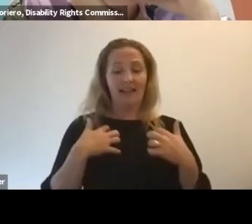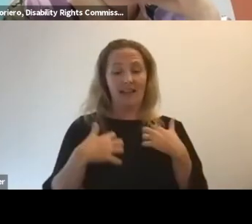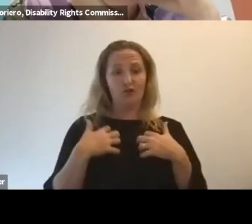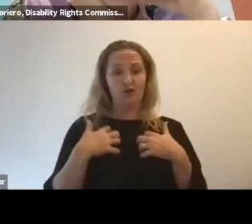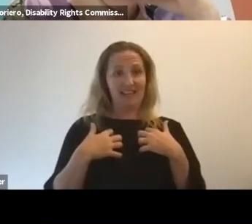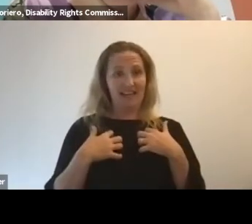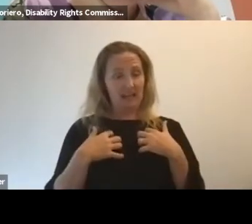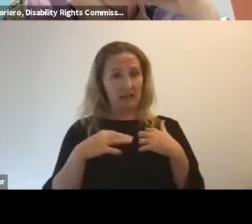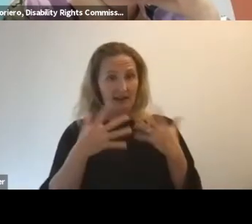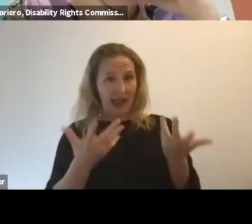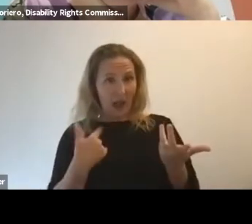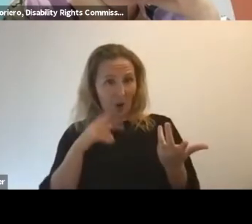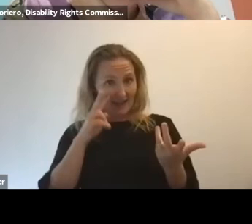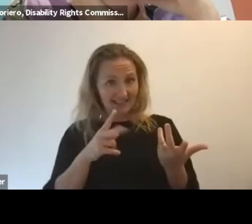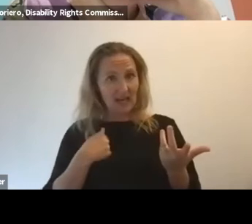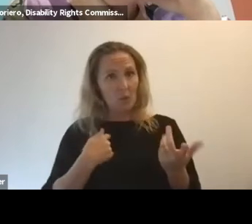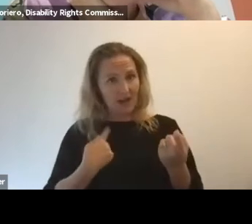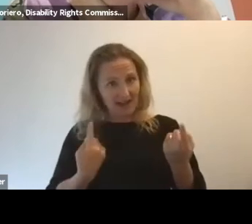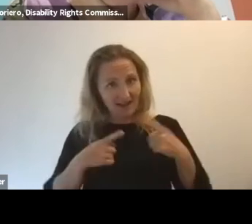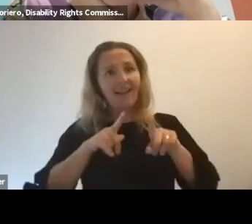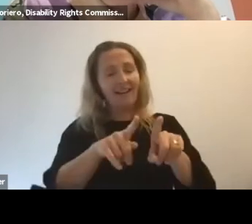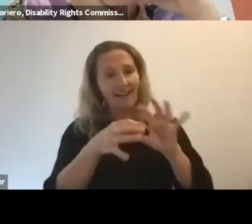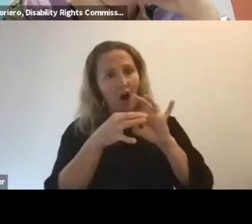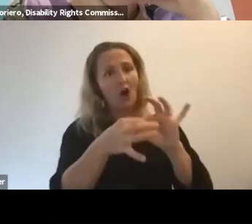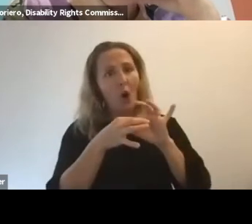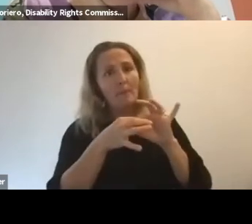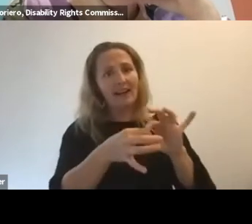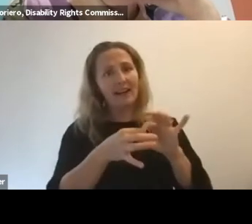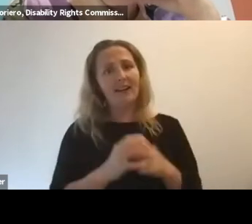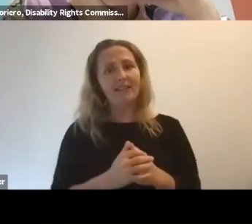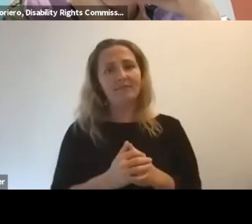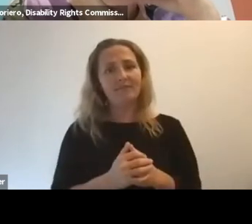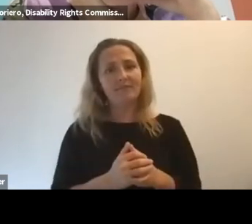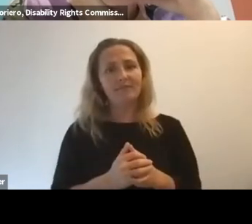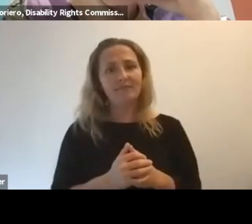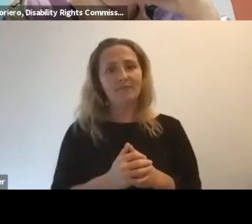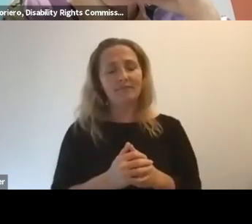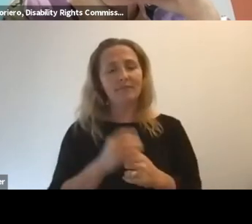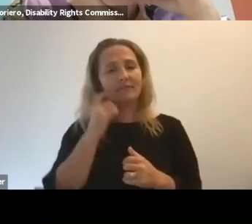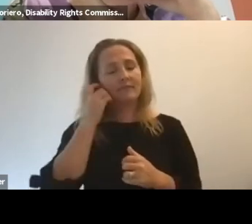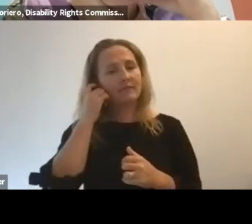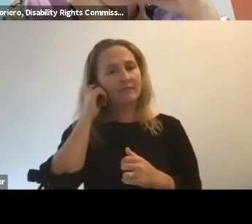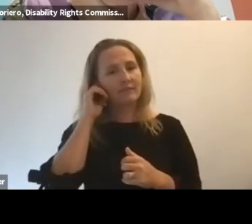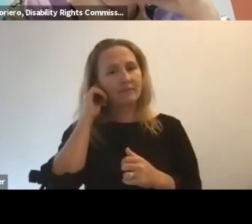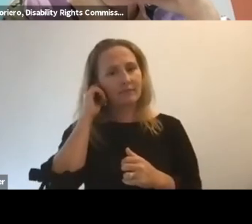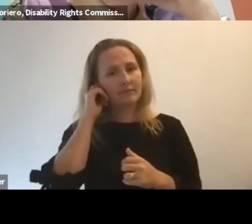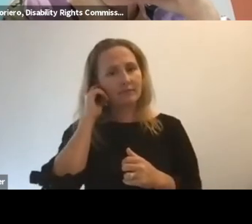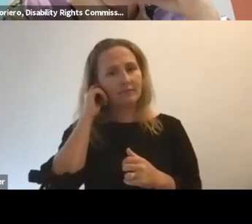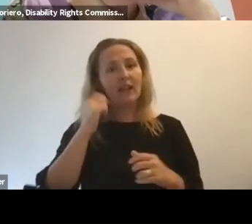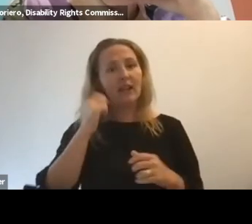that we could have leveraged of how to keep people from their room. But what we did do was we enabled the